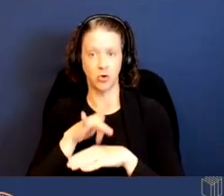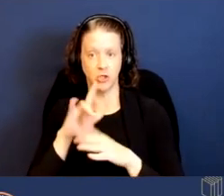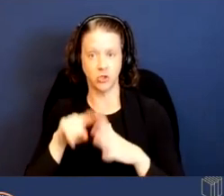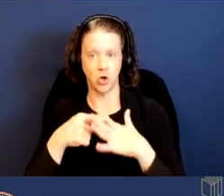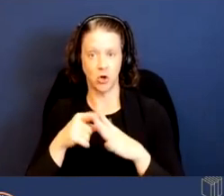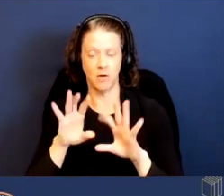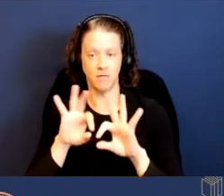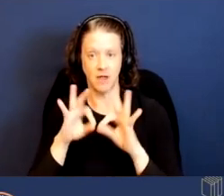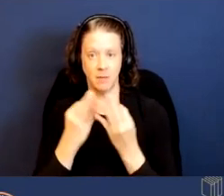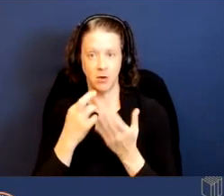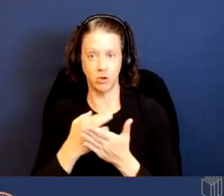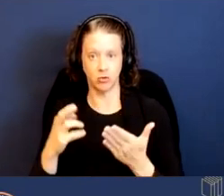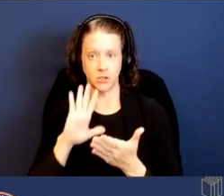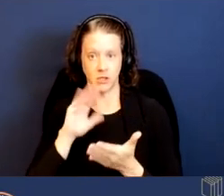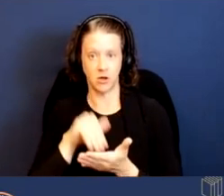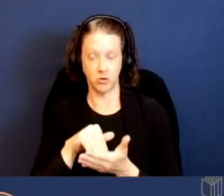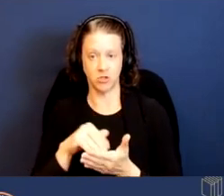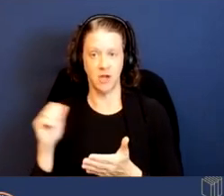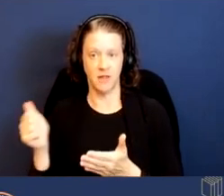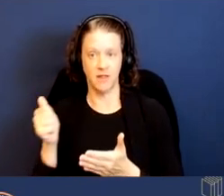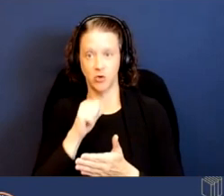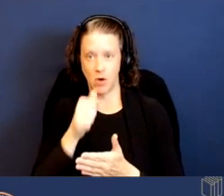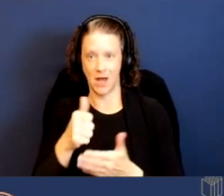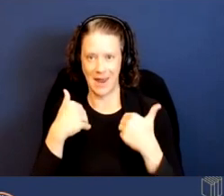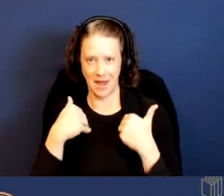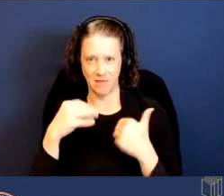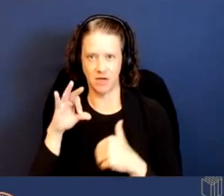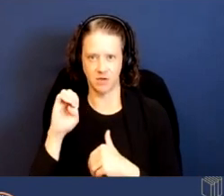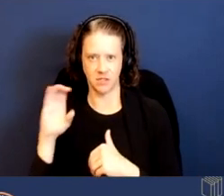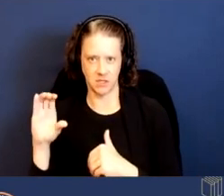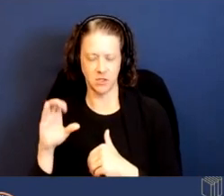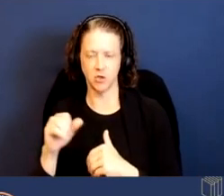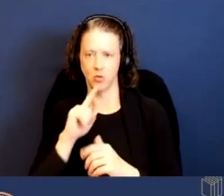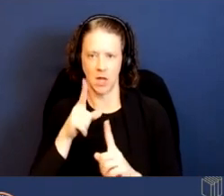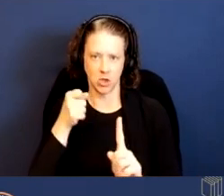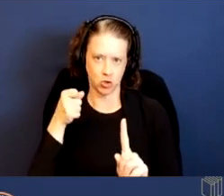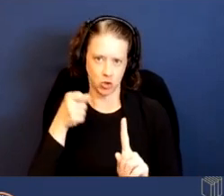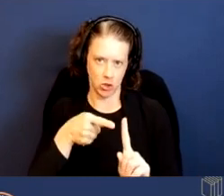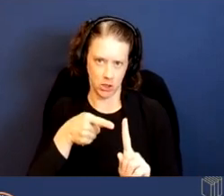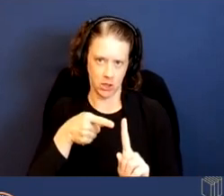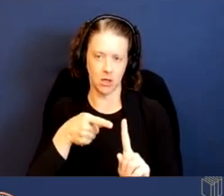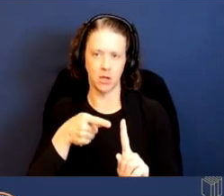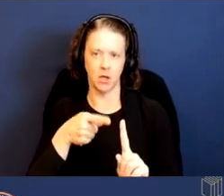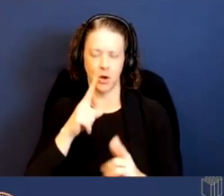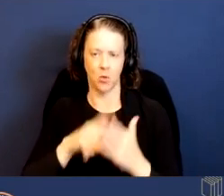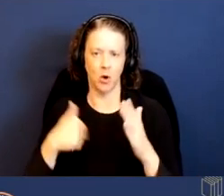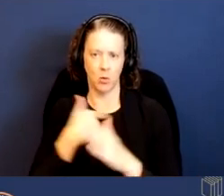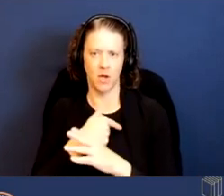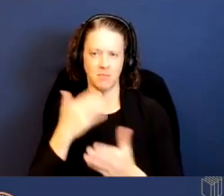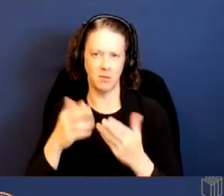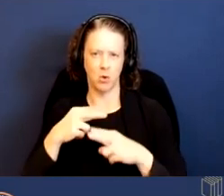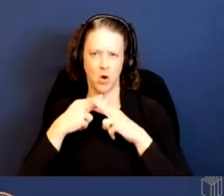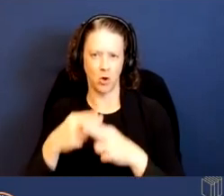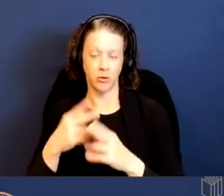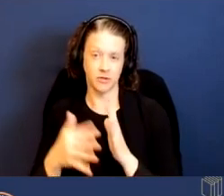Centers that do not have an FEC. So, really sort of targeting what, we might call, or sometimes I